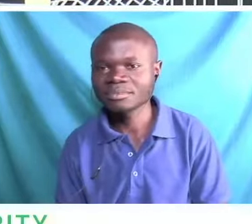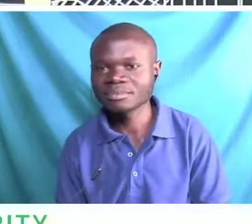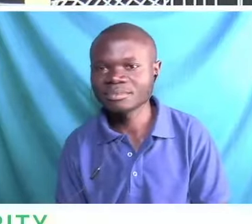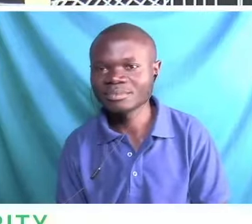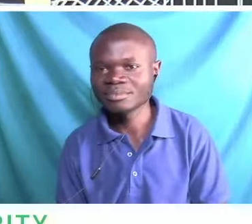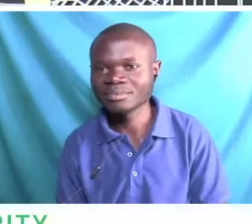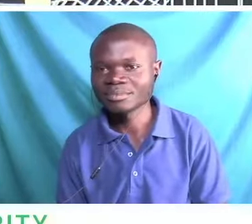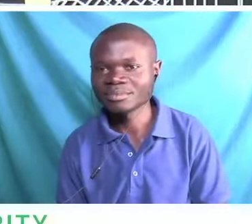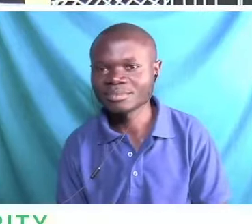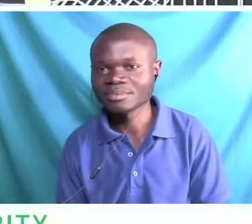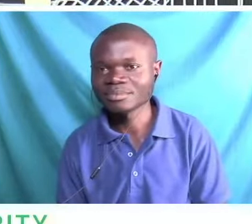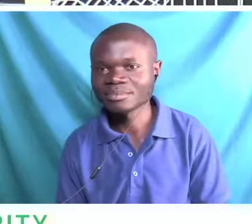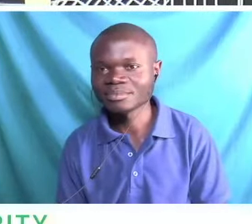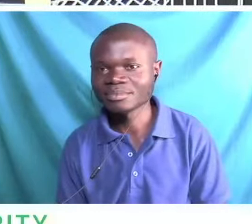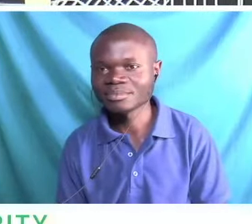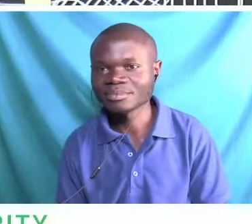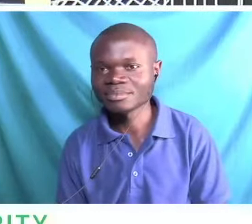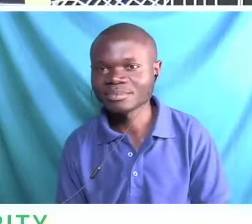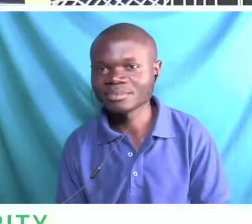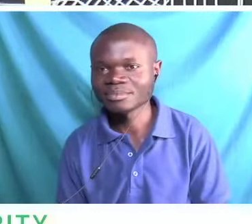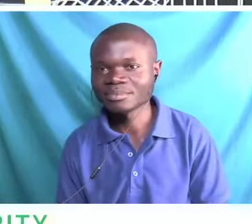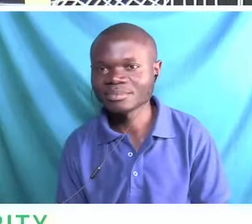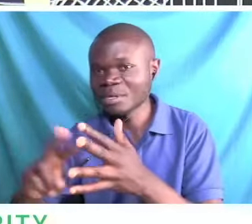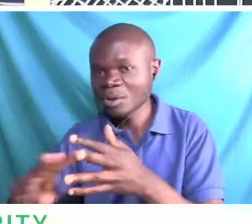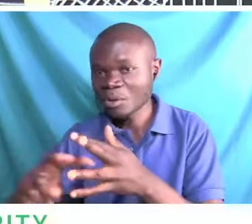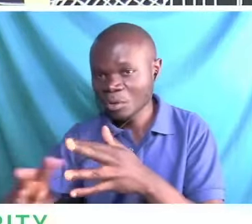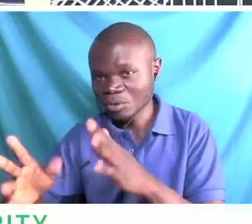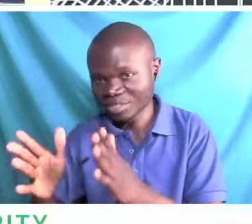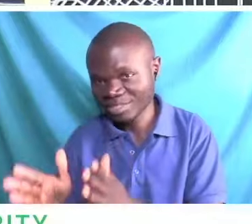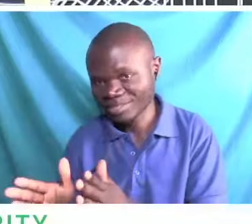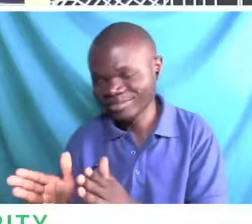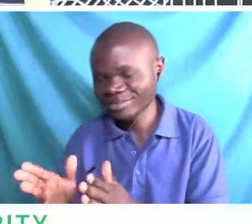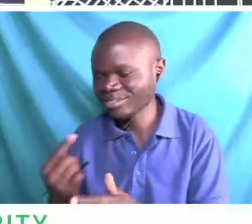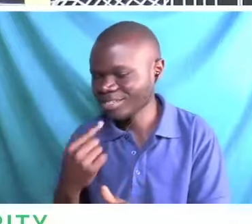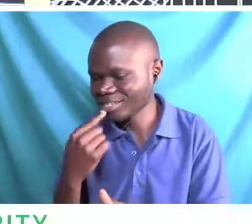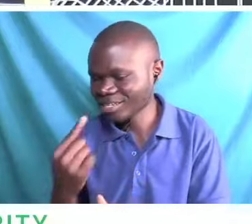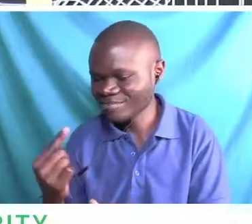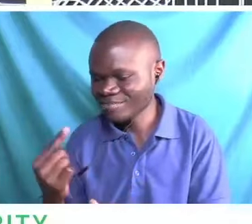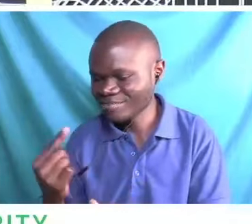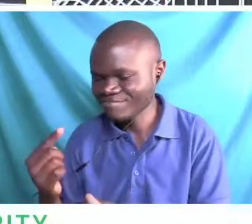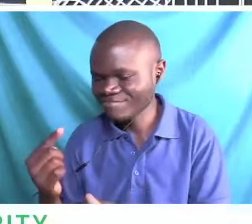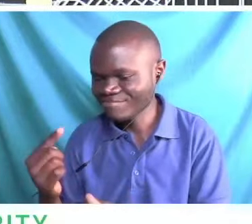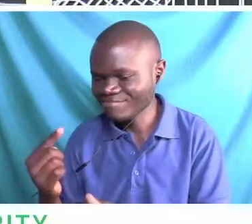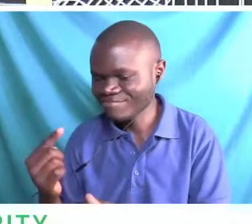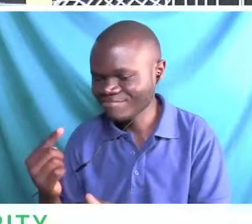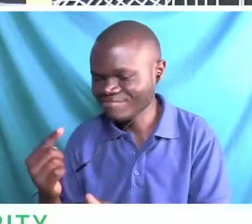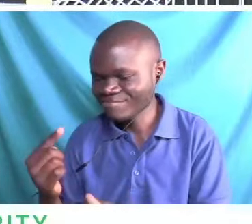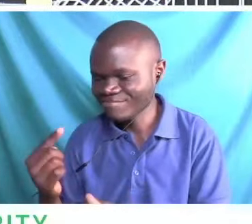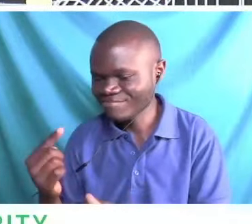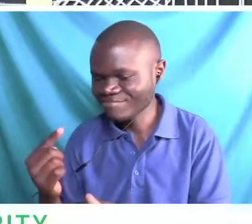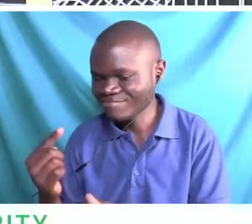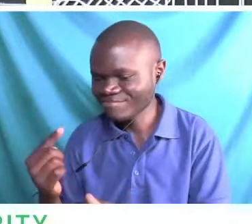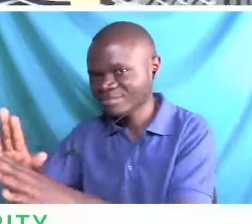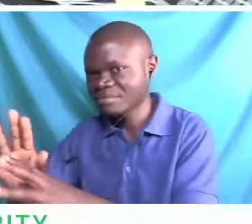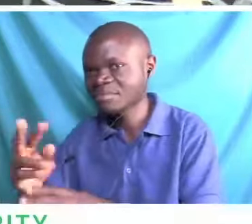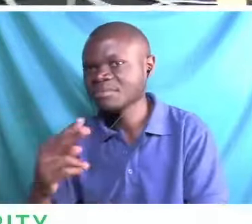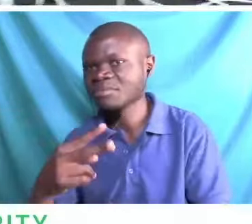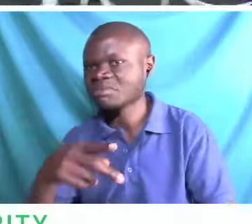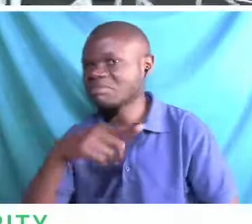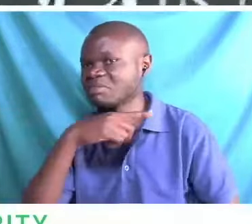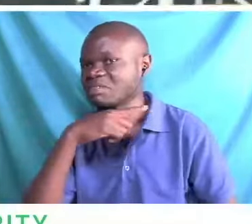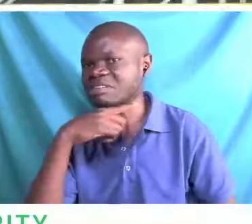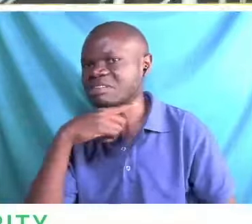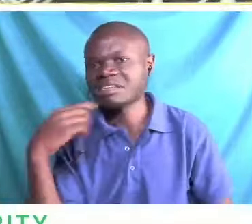And when Paul is writing to the Colossians, he's telling them, guys, put these actions to death. Sexual immorality, impurity,